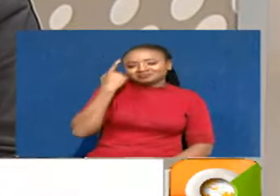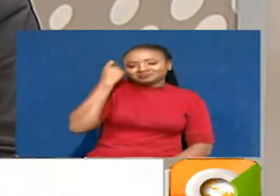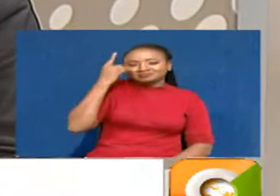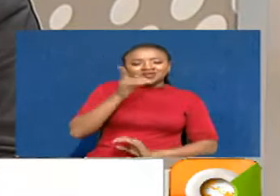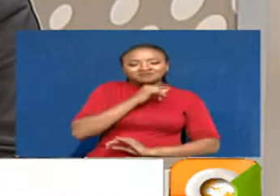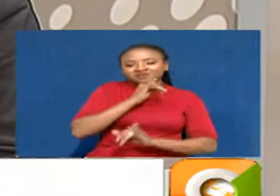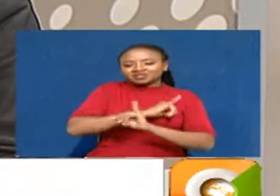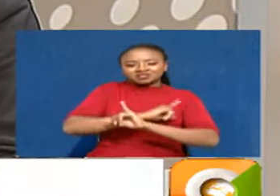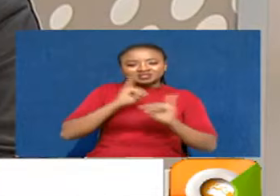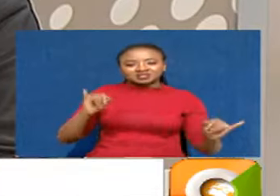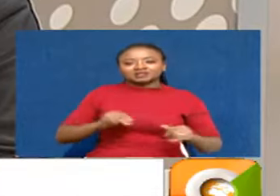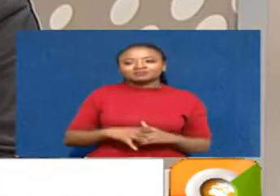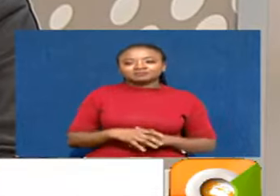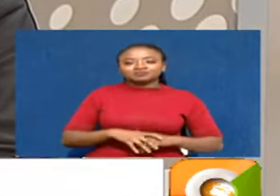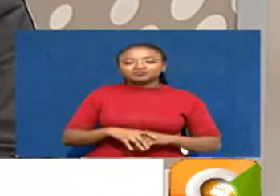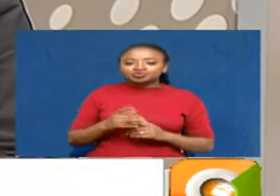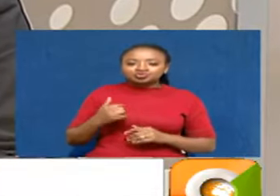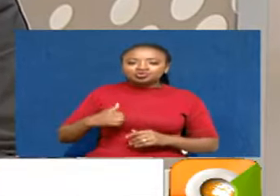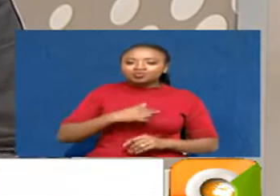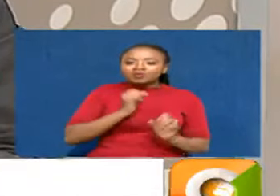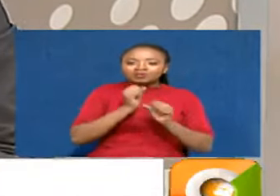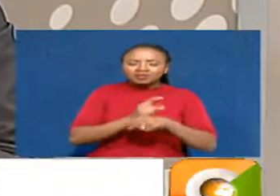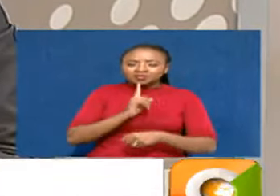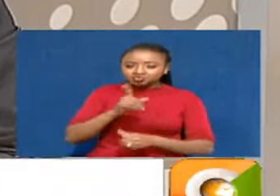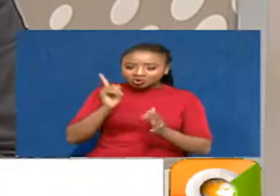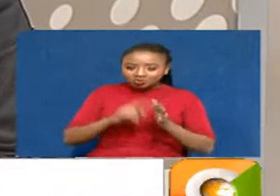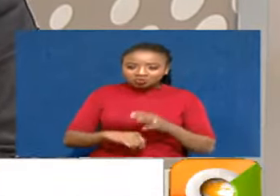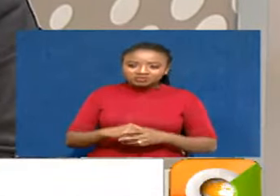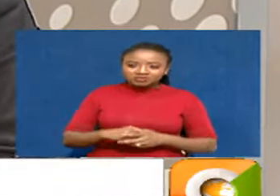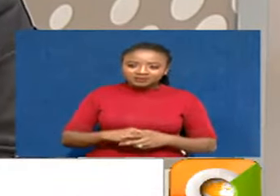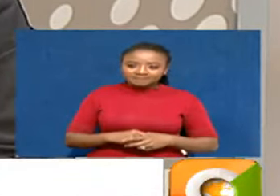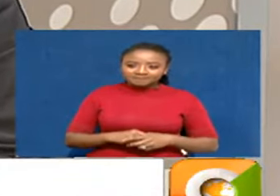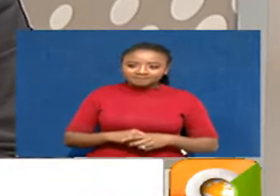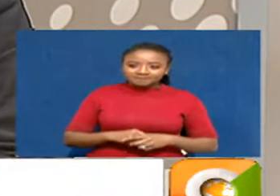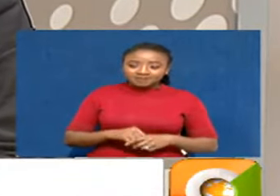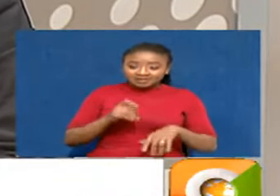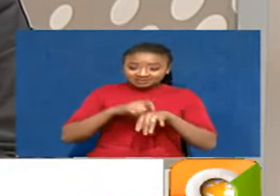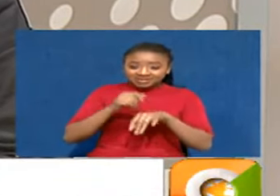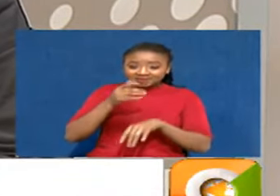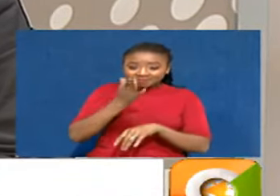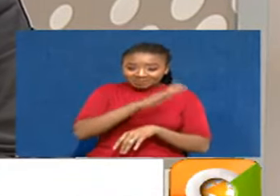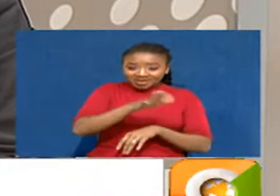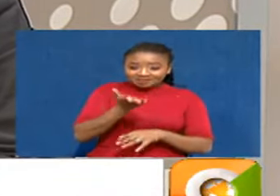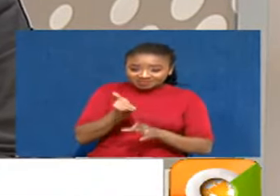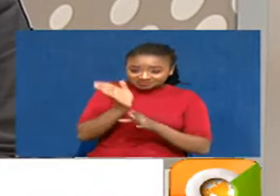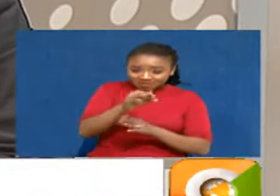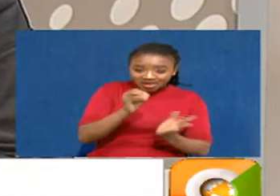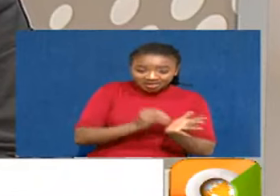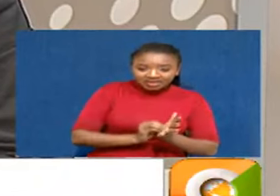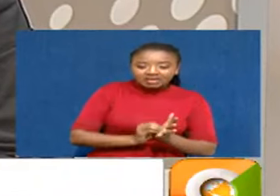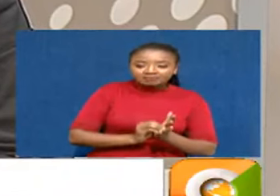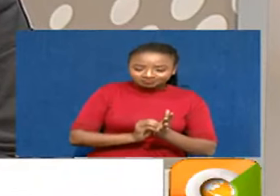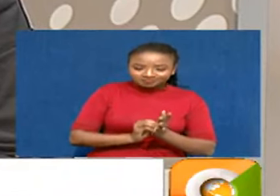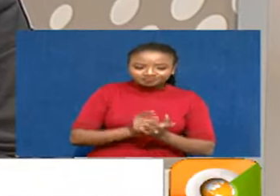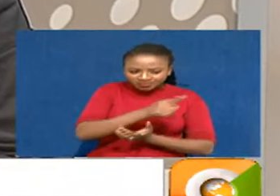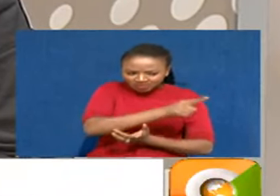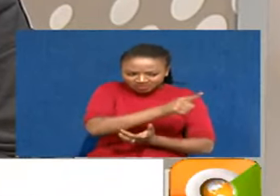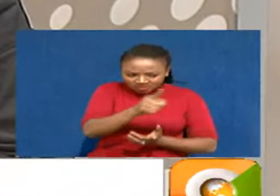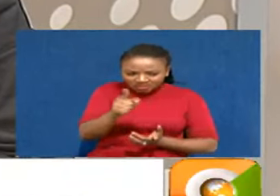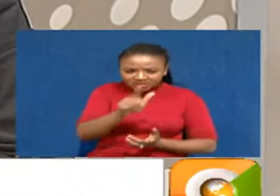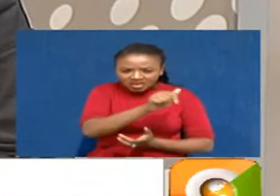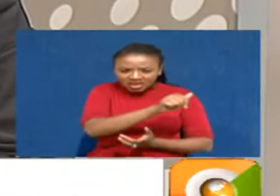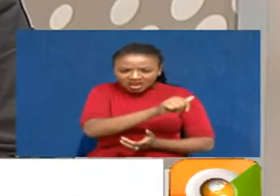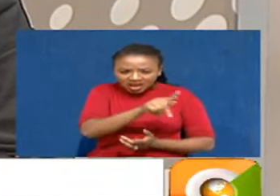I will ensure is as soon as we are back from recess, these individuals must face the relevant committee